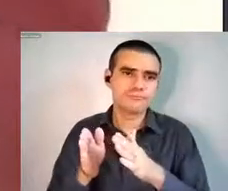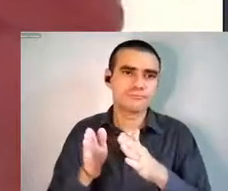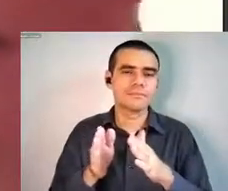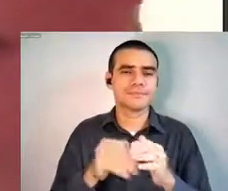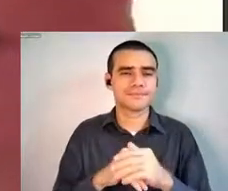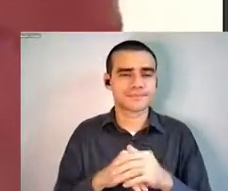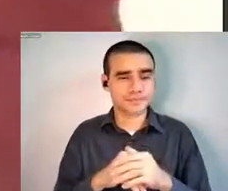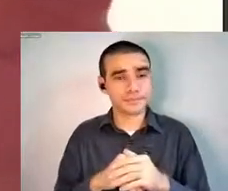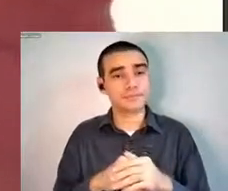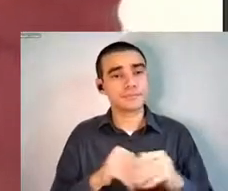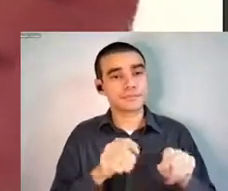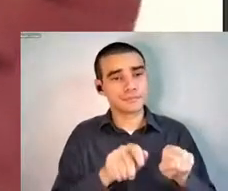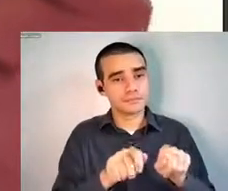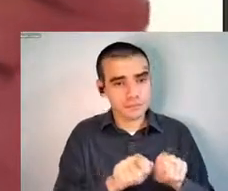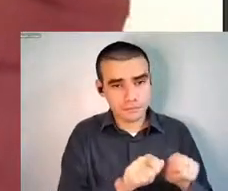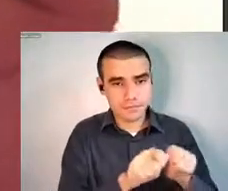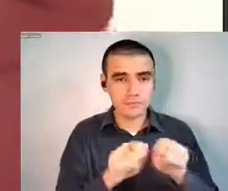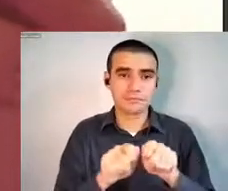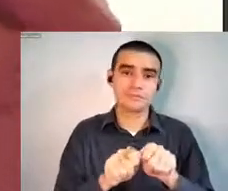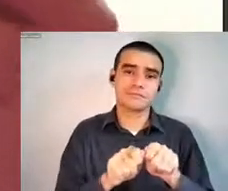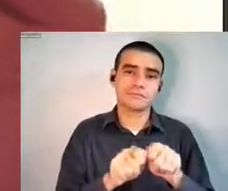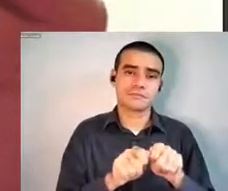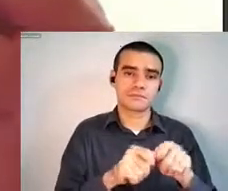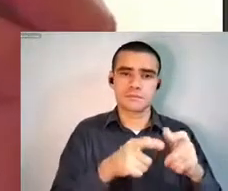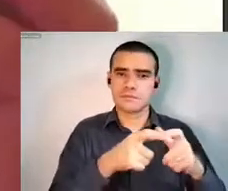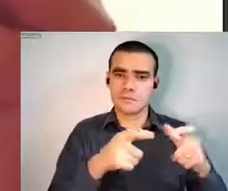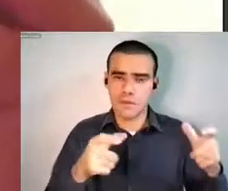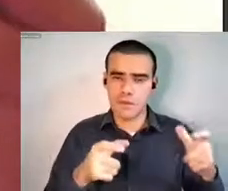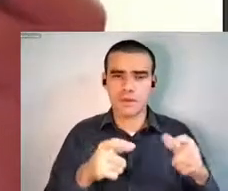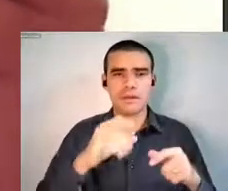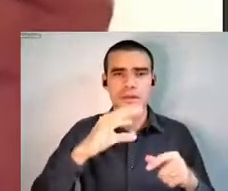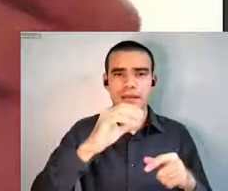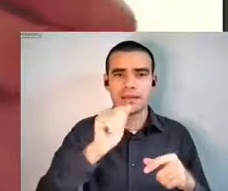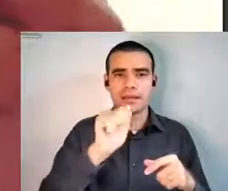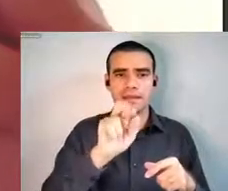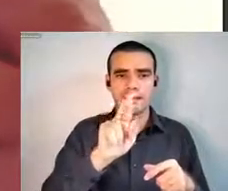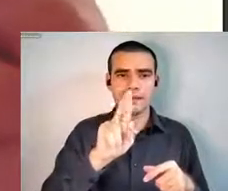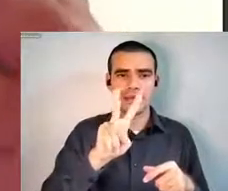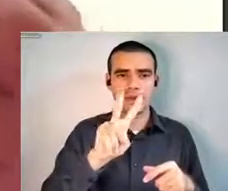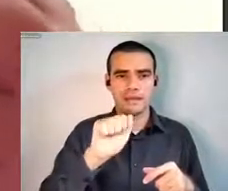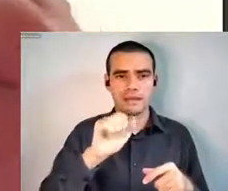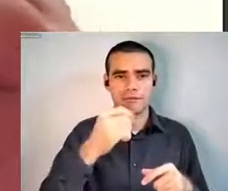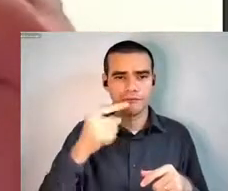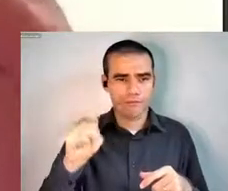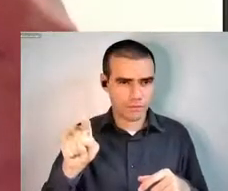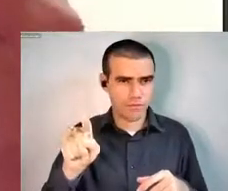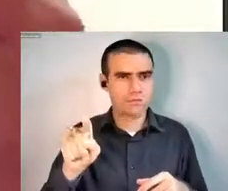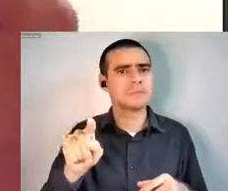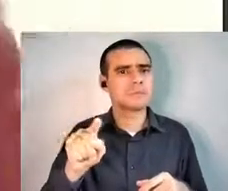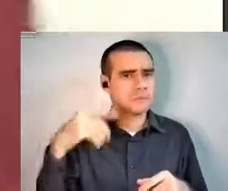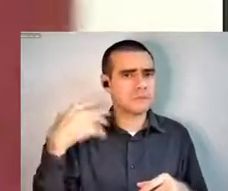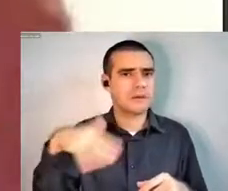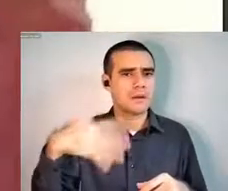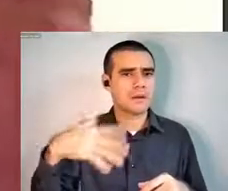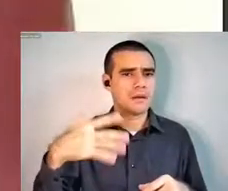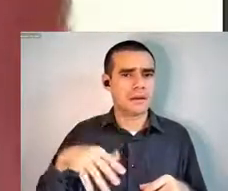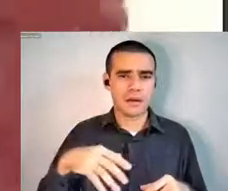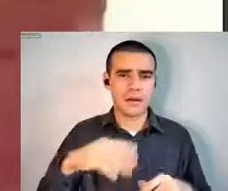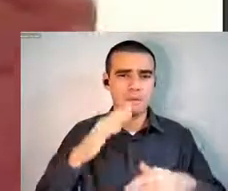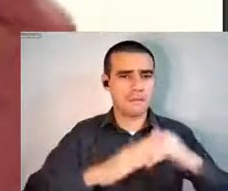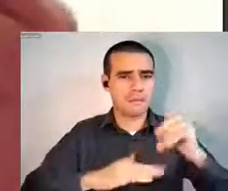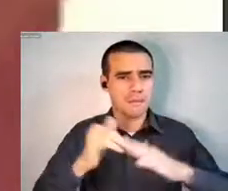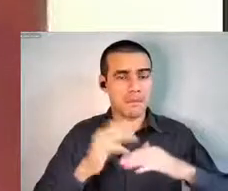The company processes the babaçu and develops a series of processes, including activated coal. It's high